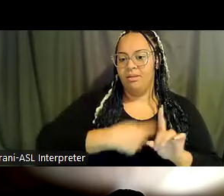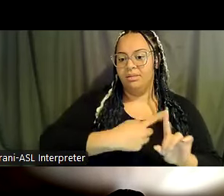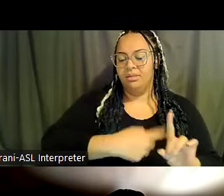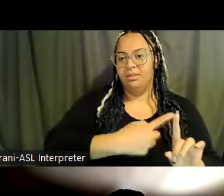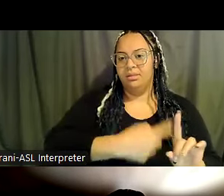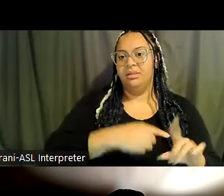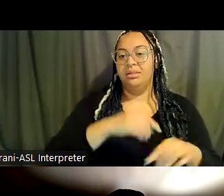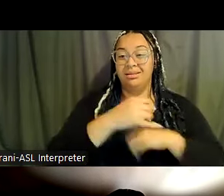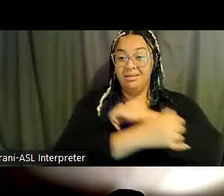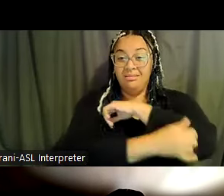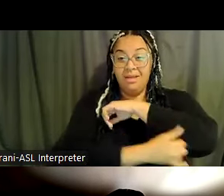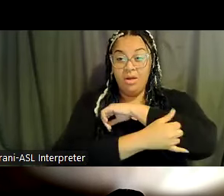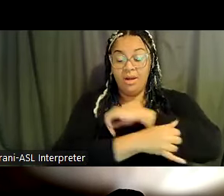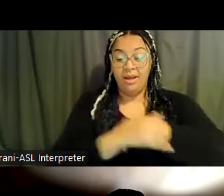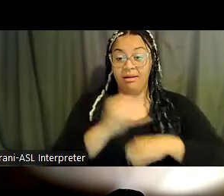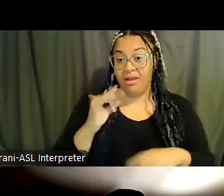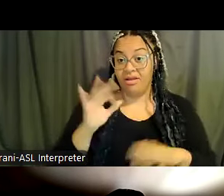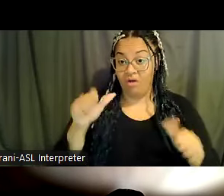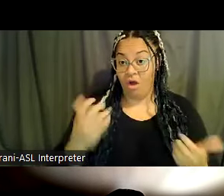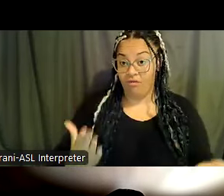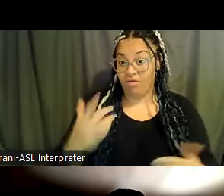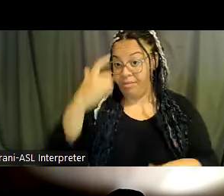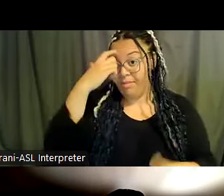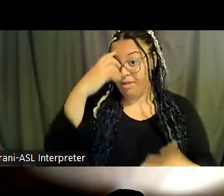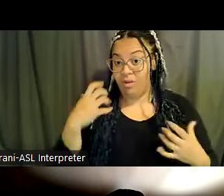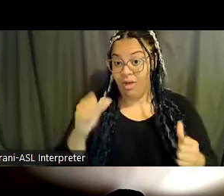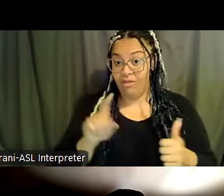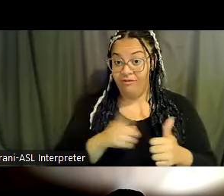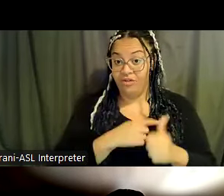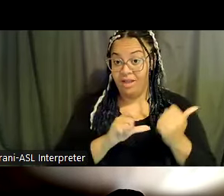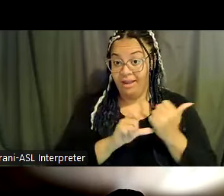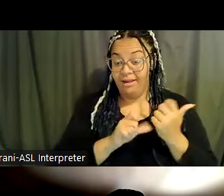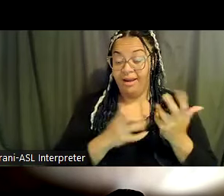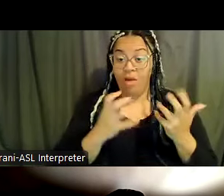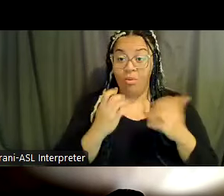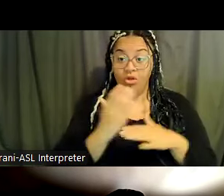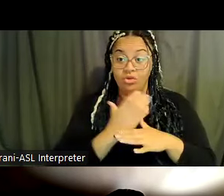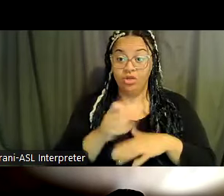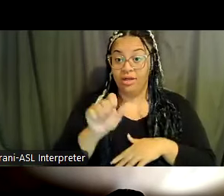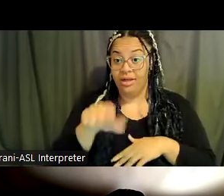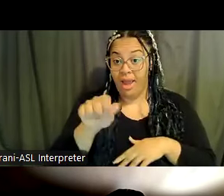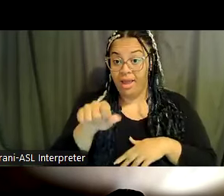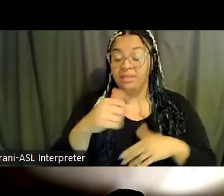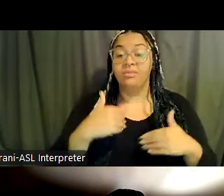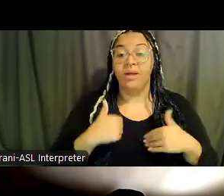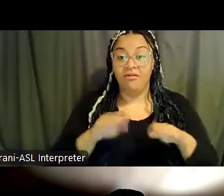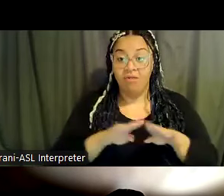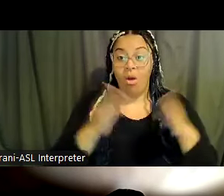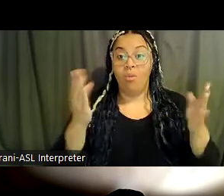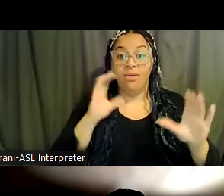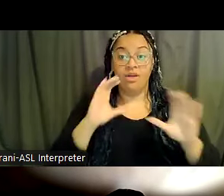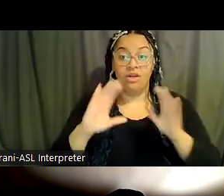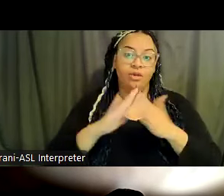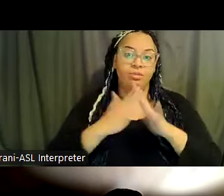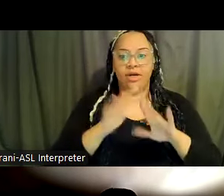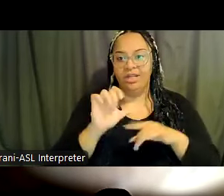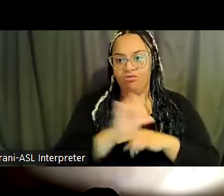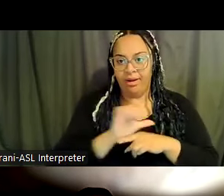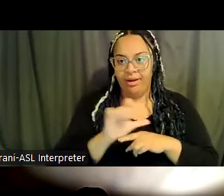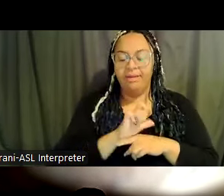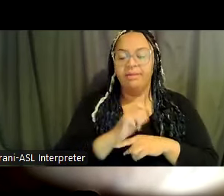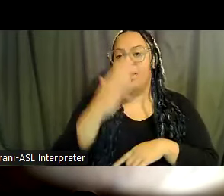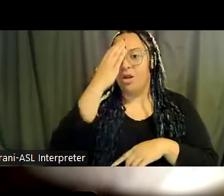if there will be offering any mental health first aid. And I wanted to just share, yes. So we do have open community trainings. I know